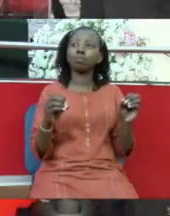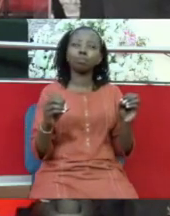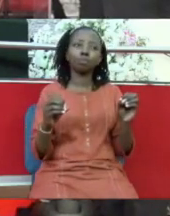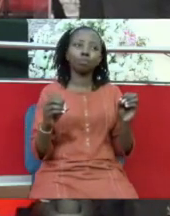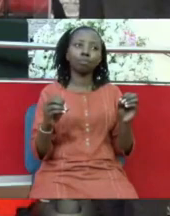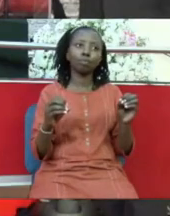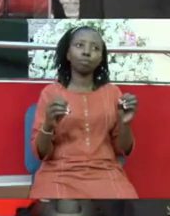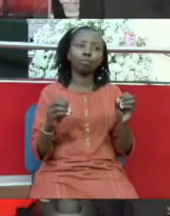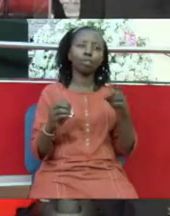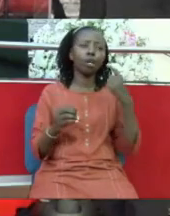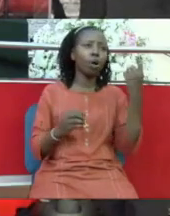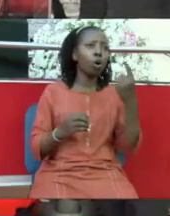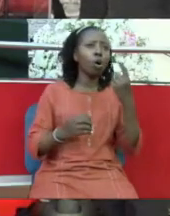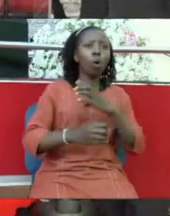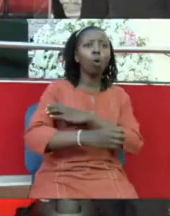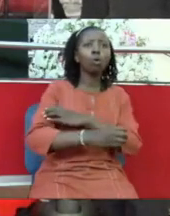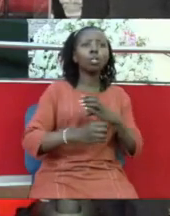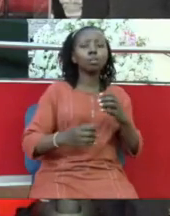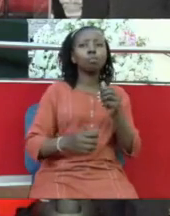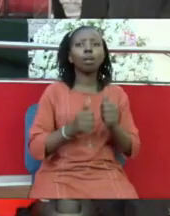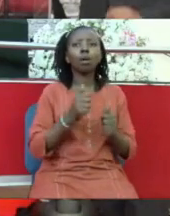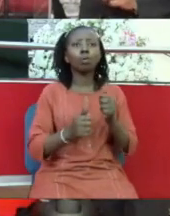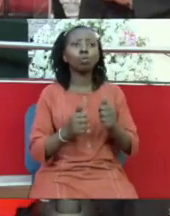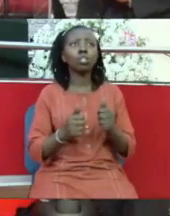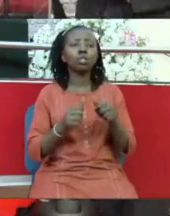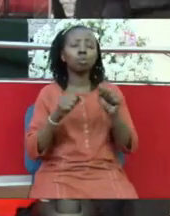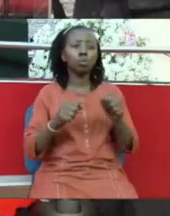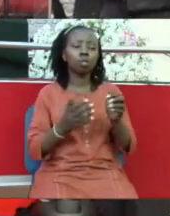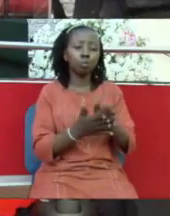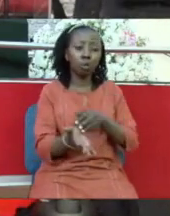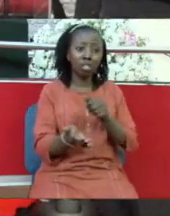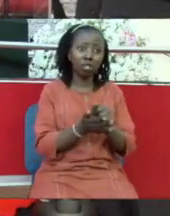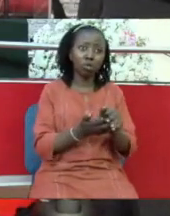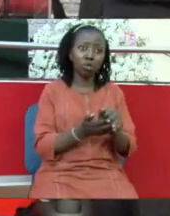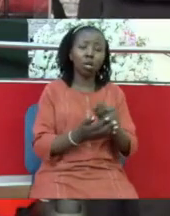The only power that can withstand the powers of darkness